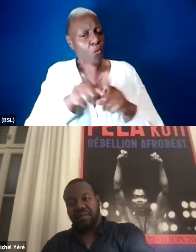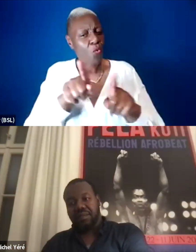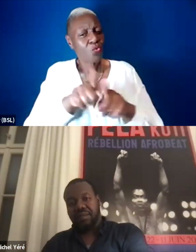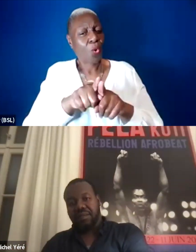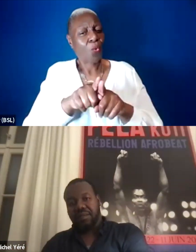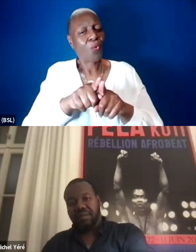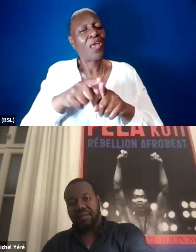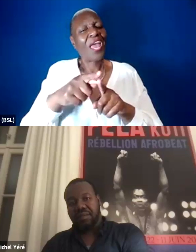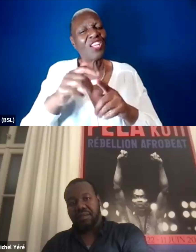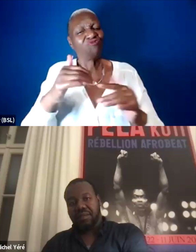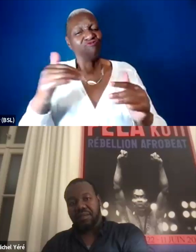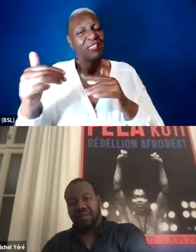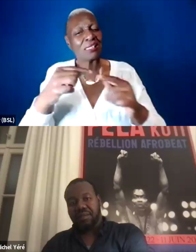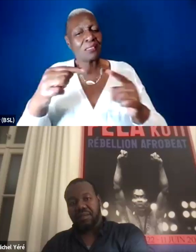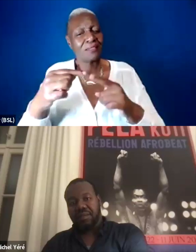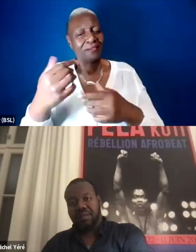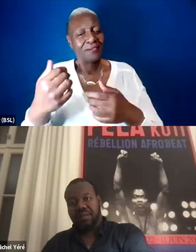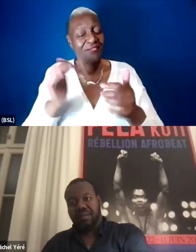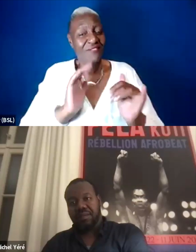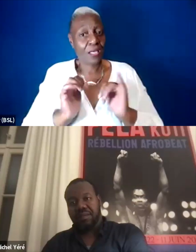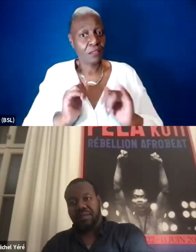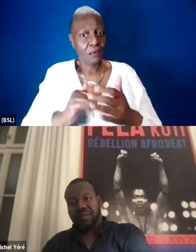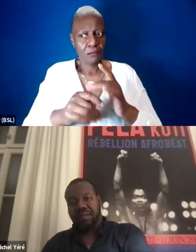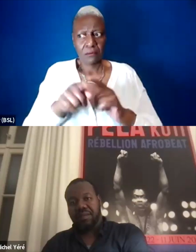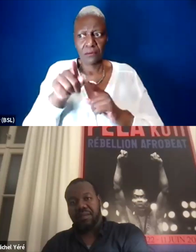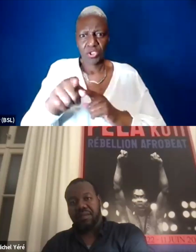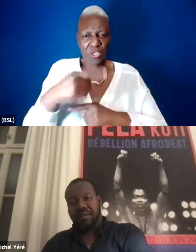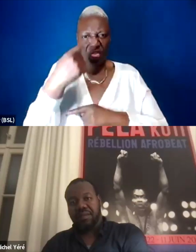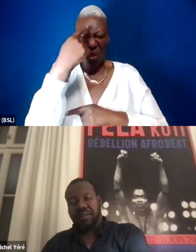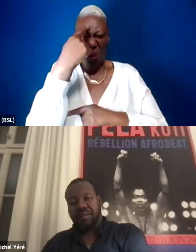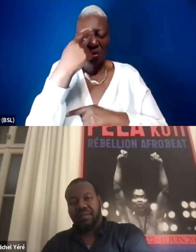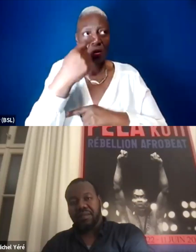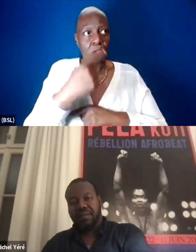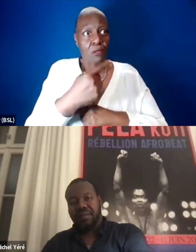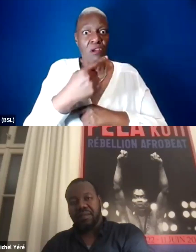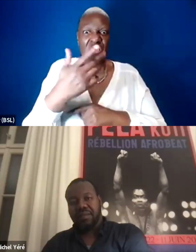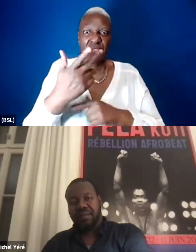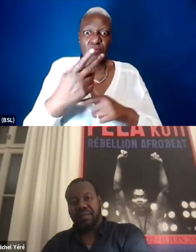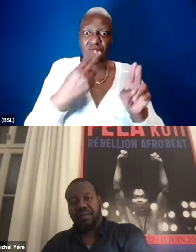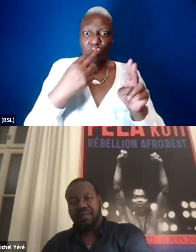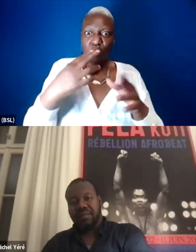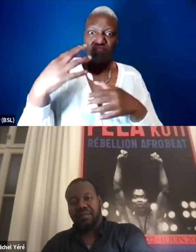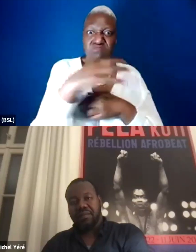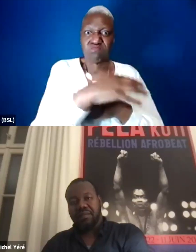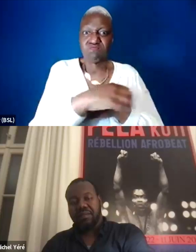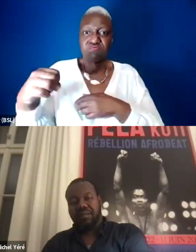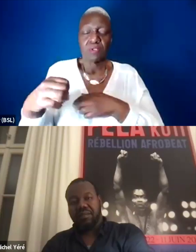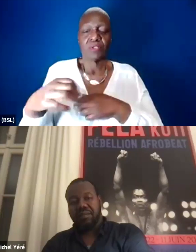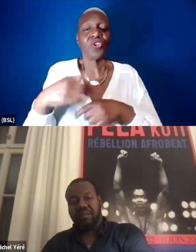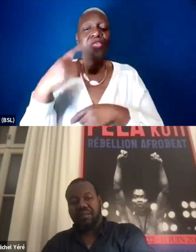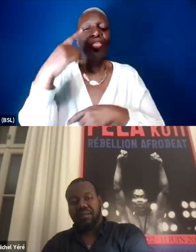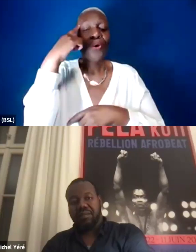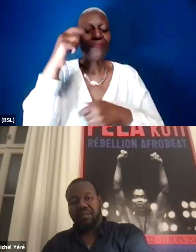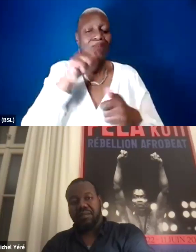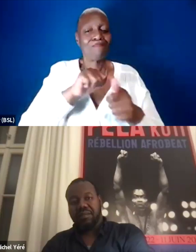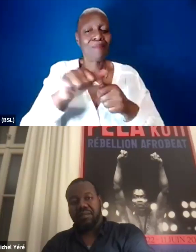fighter, was concerned that his archive would be seized by the Gestapo. So she thought that the safest place would be